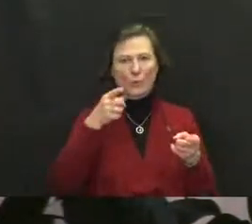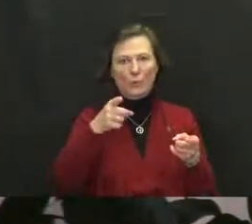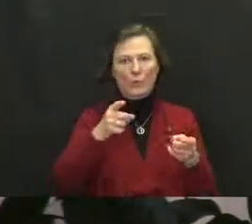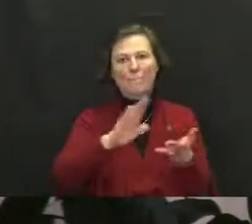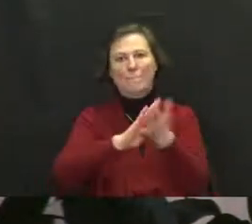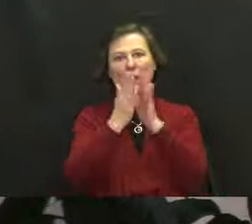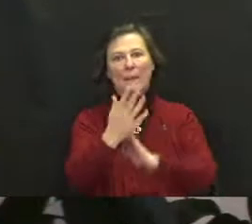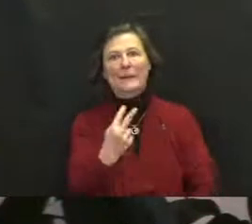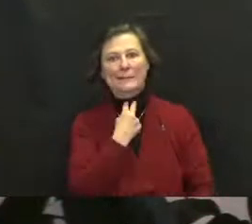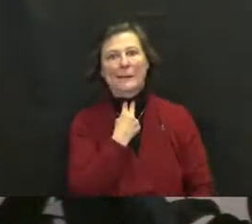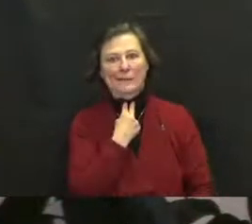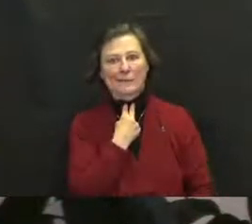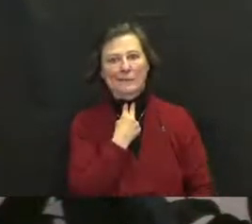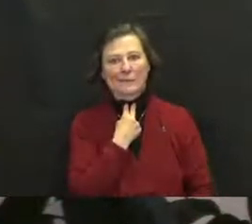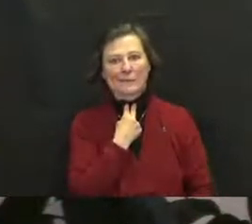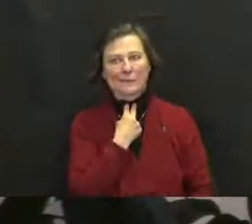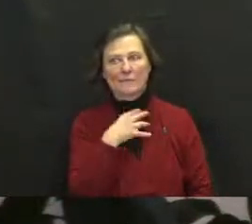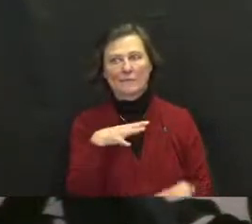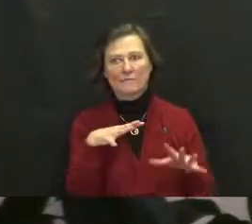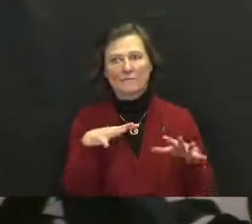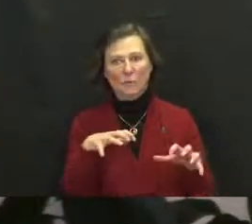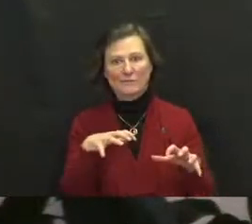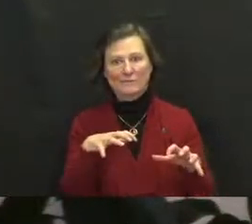stuck. You're frozen.